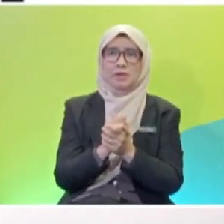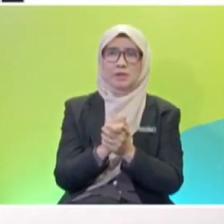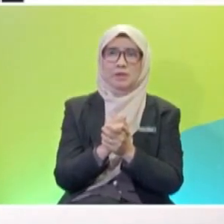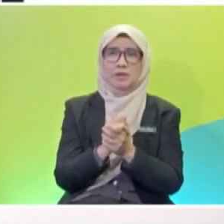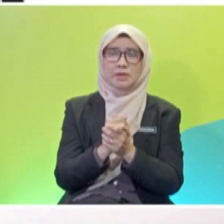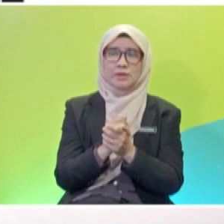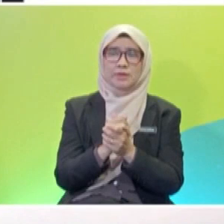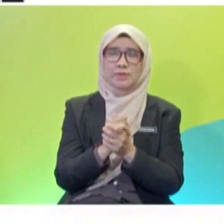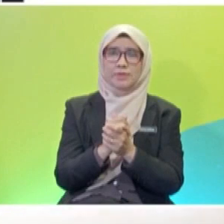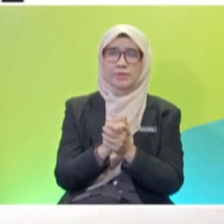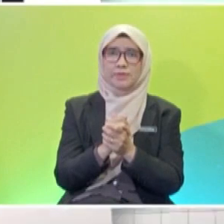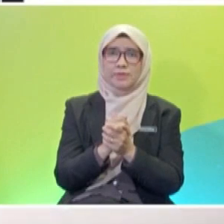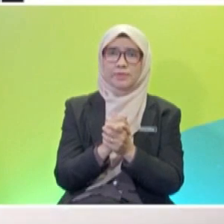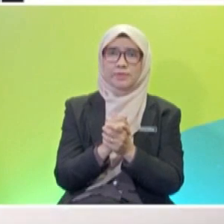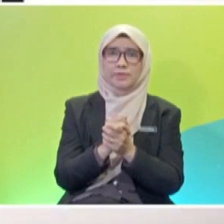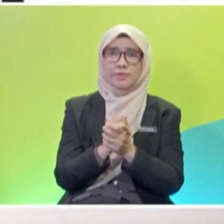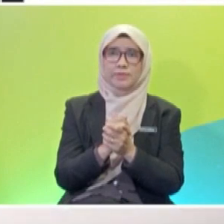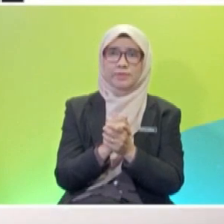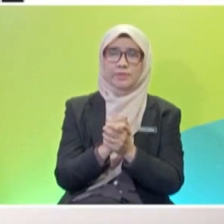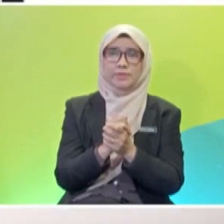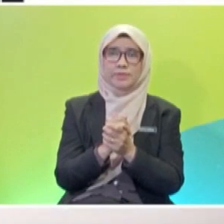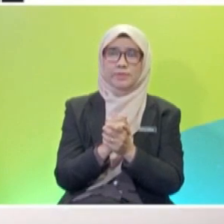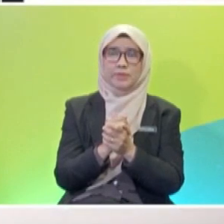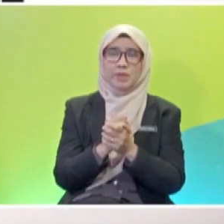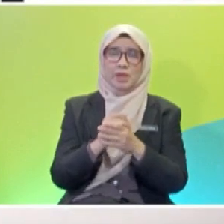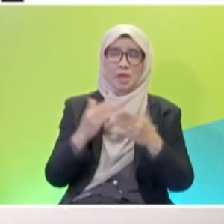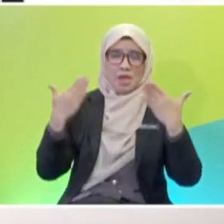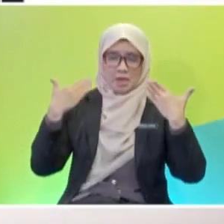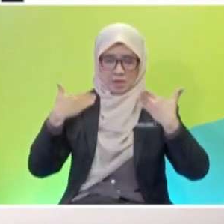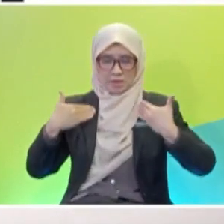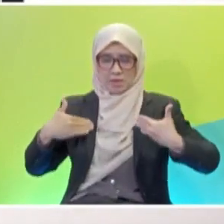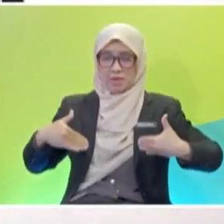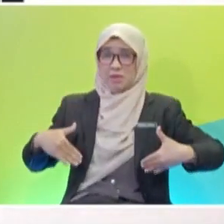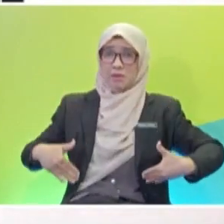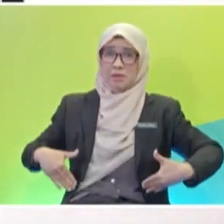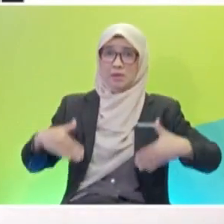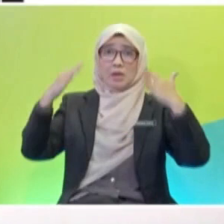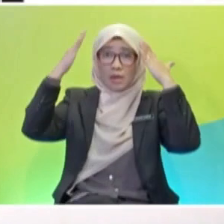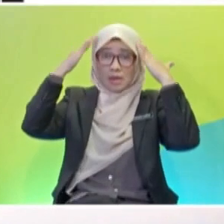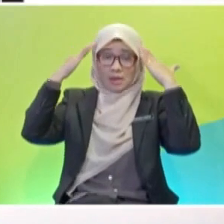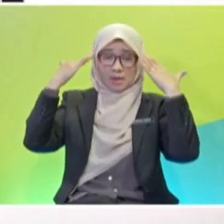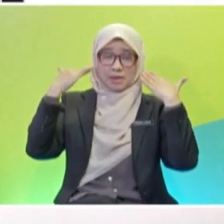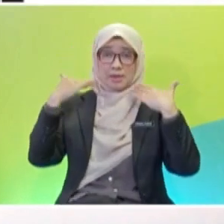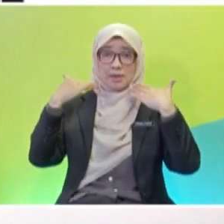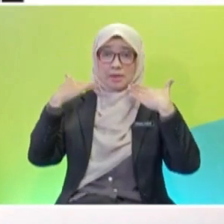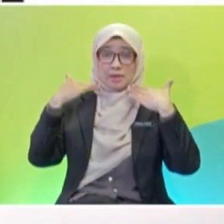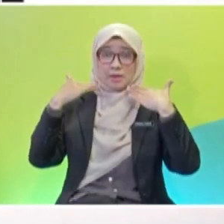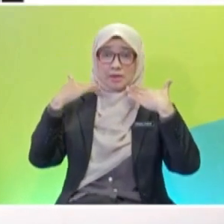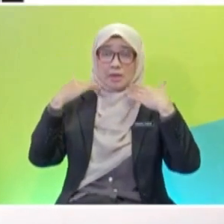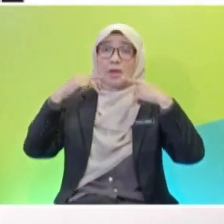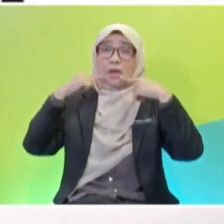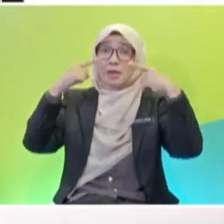I would say in terms of how they style their hair or clothing, yeah, I also take how